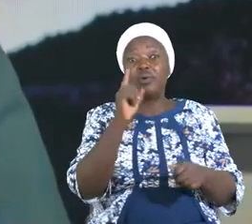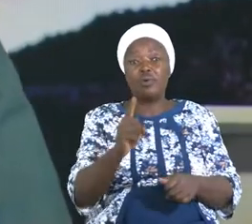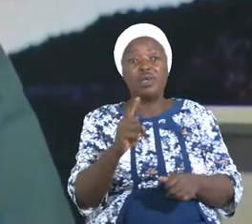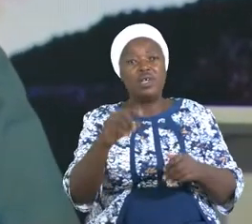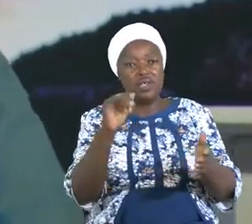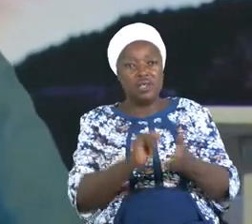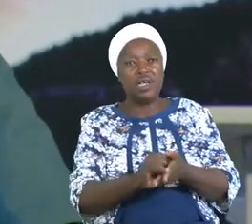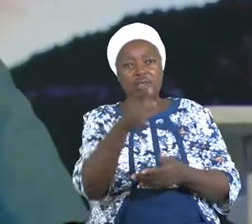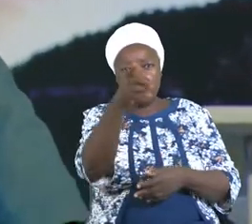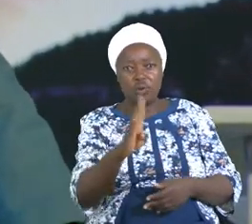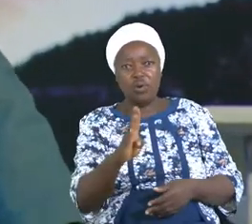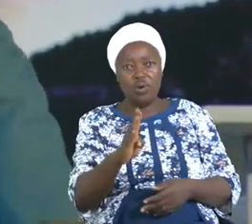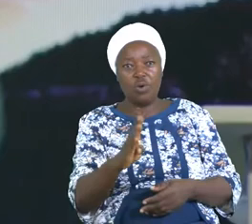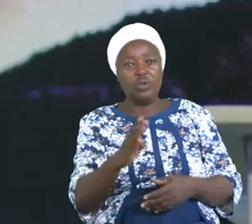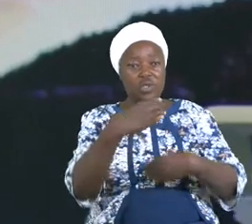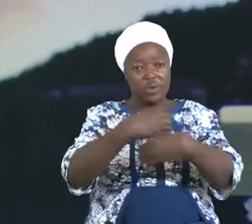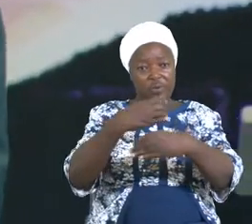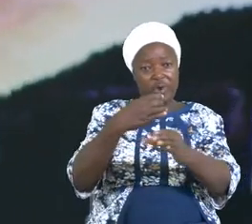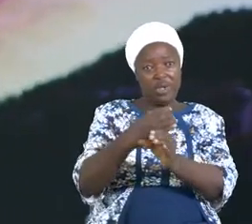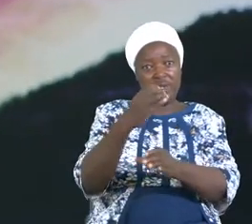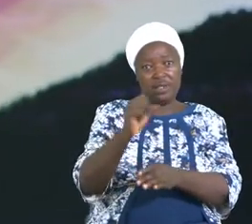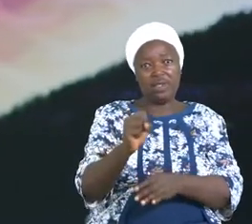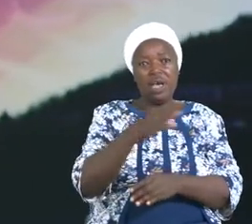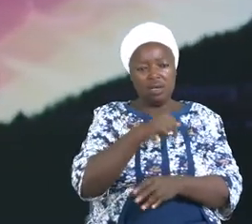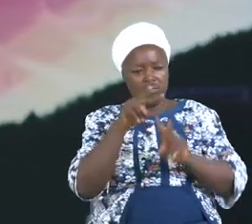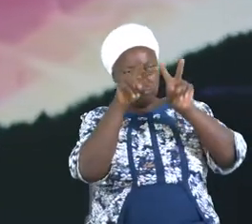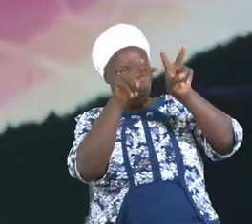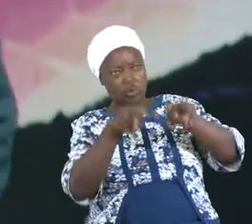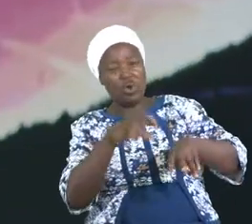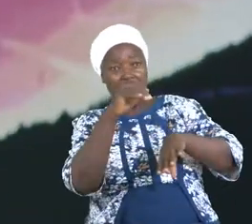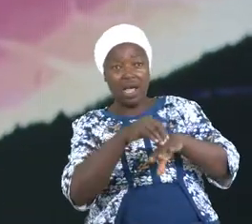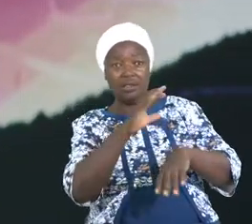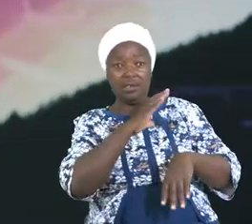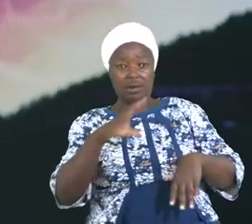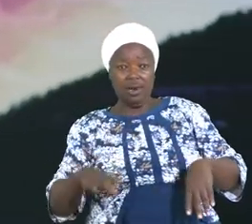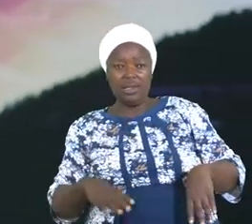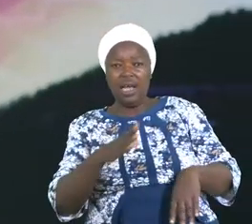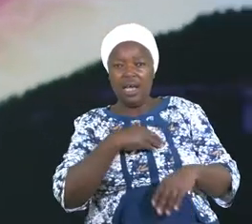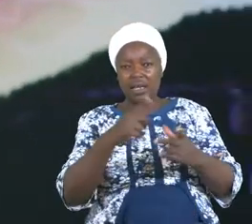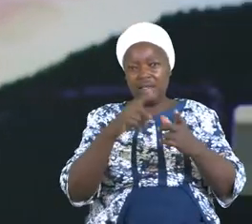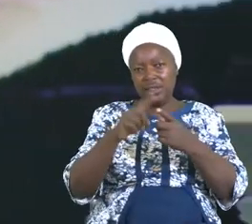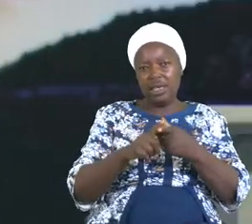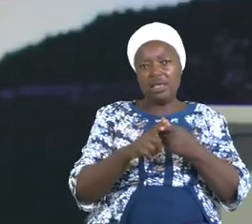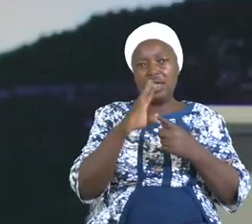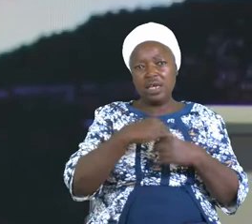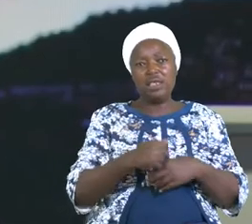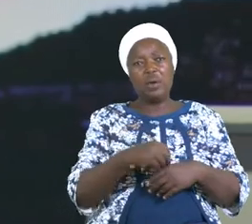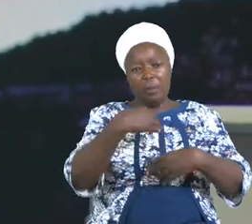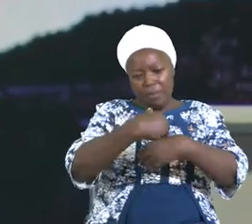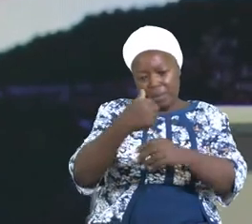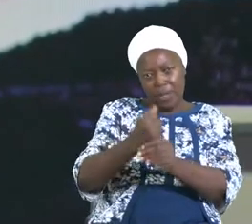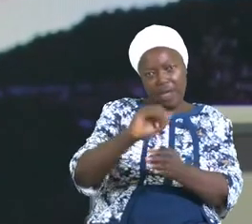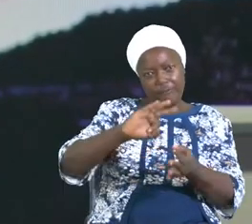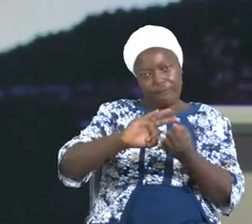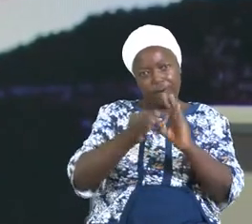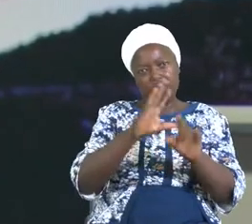that God recreates, he looks at Christ, And then he forms another person,